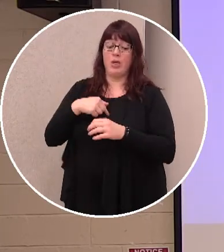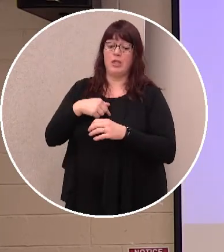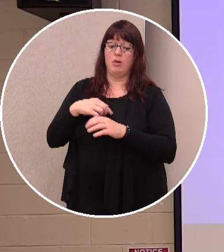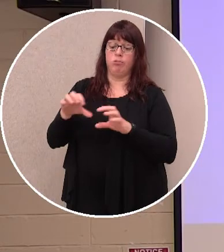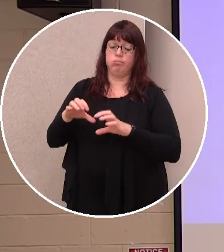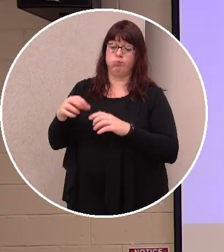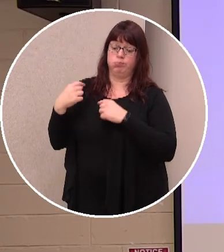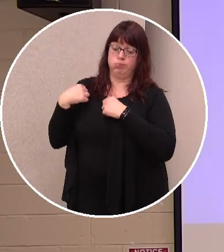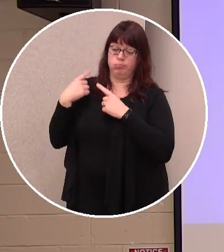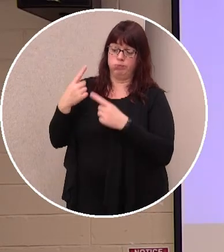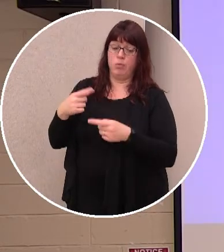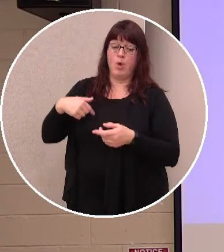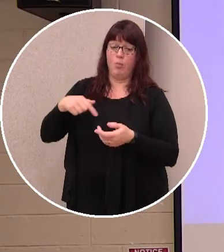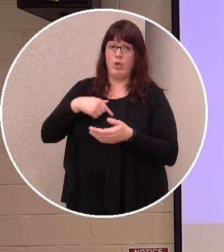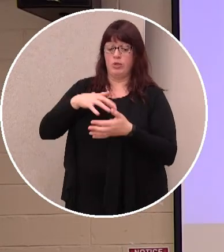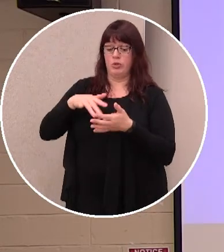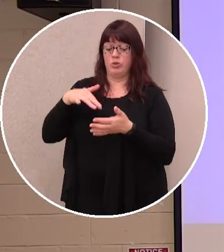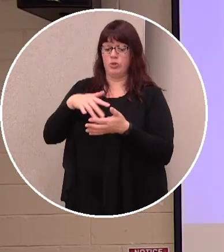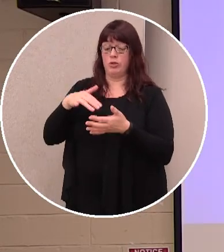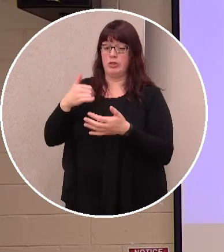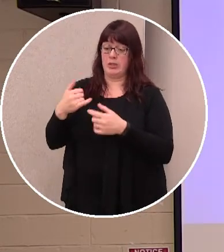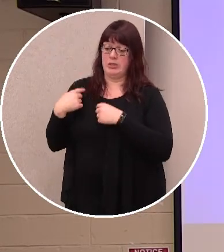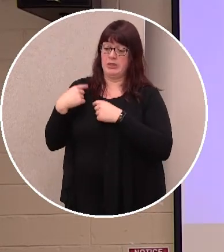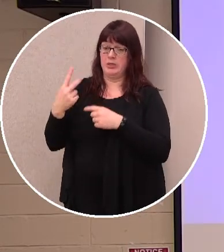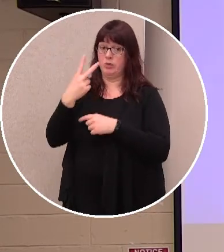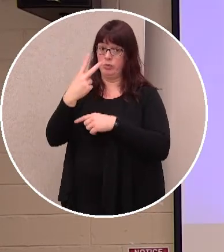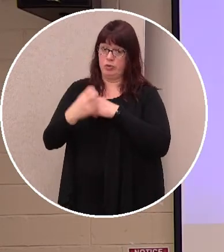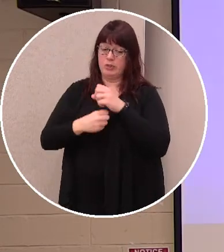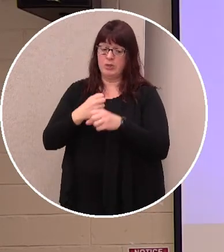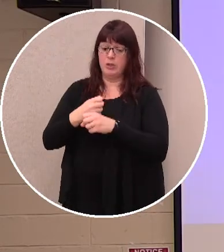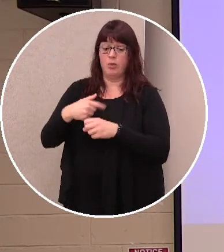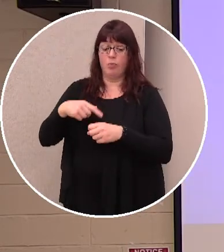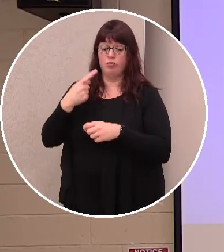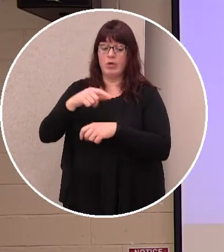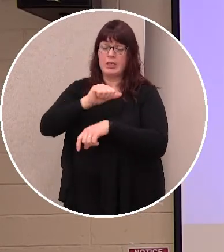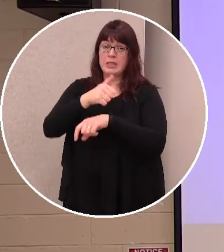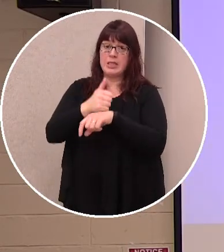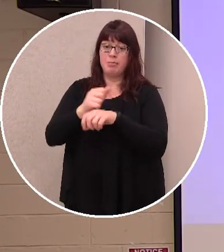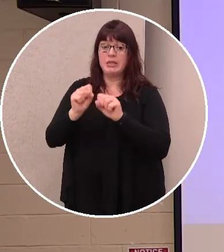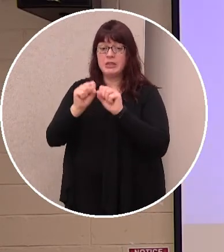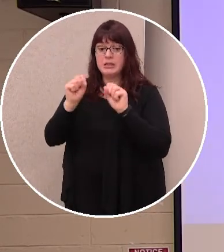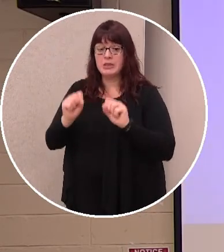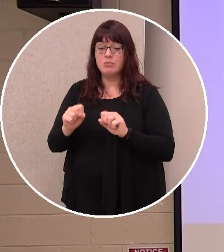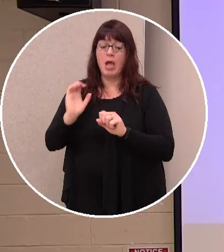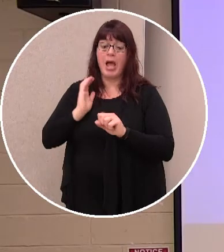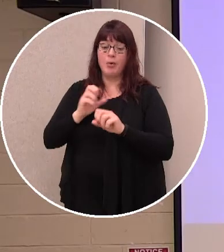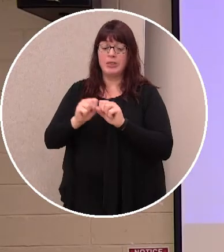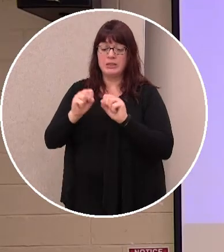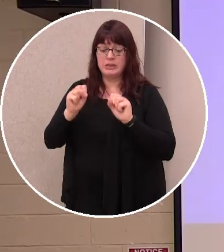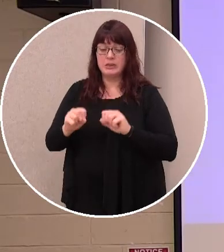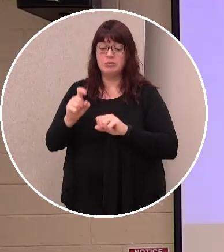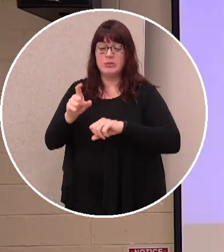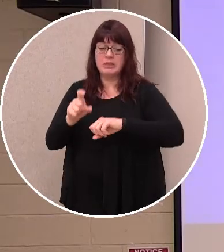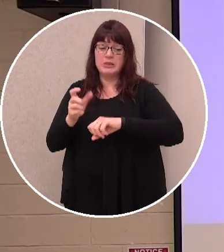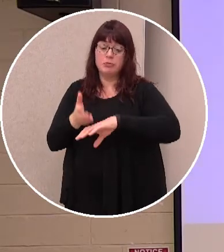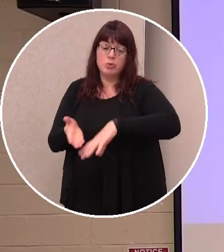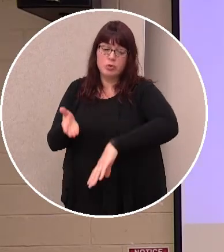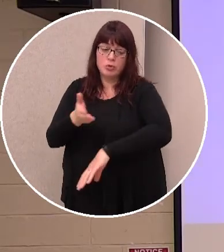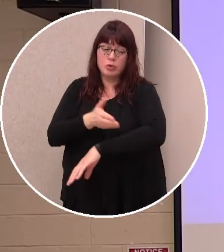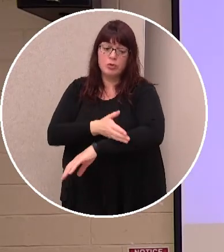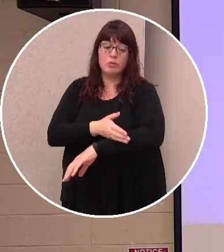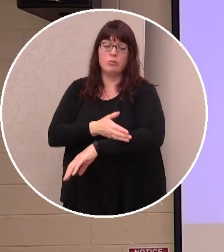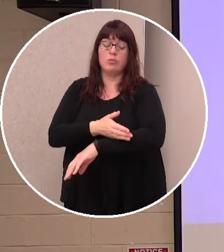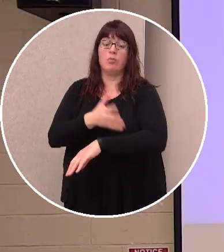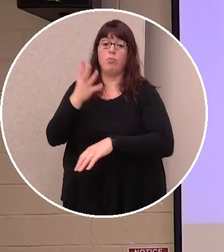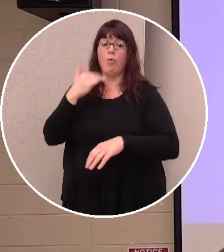we've been studying this for over 2 years, trying to come up with a system or enhance our system that we have today that meets the needs, that will